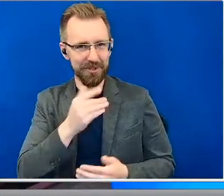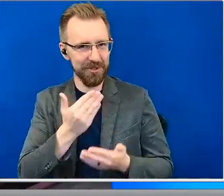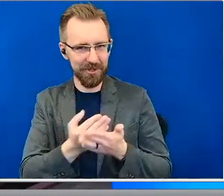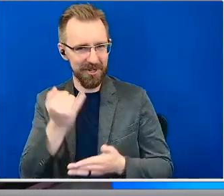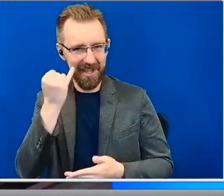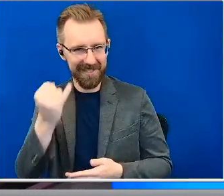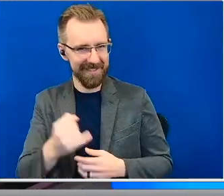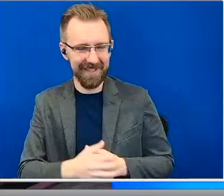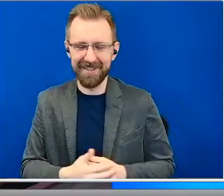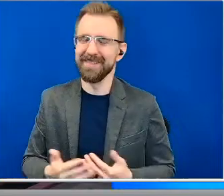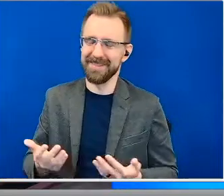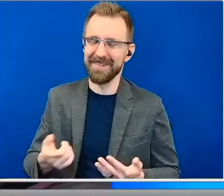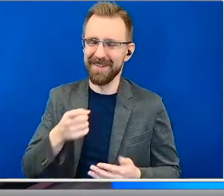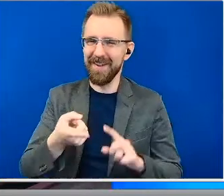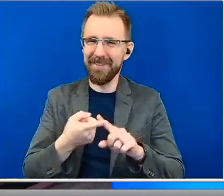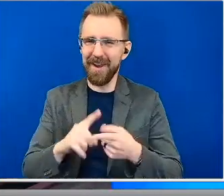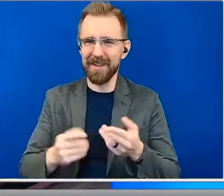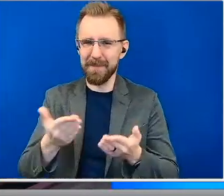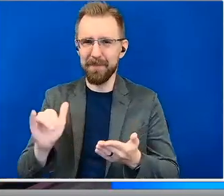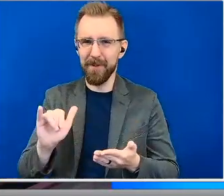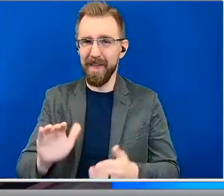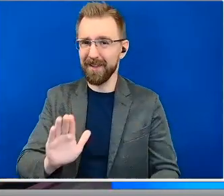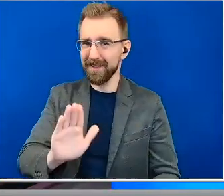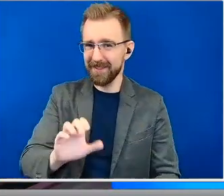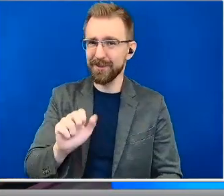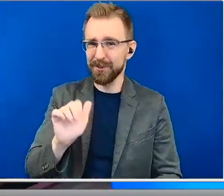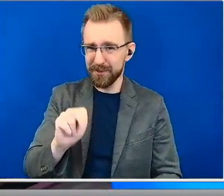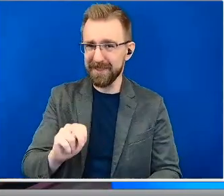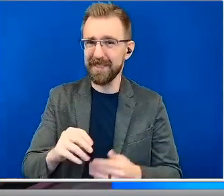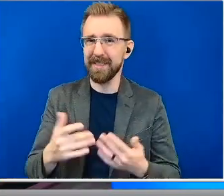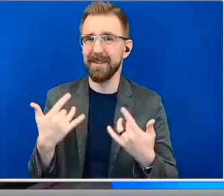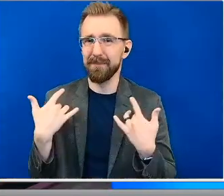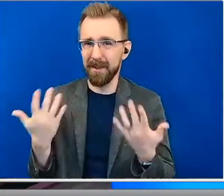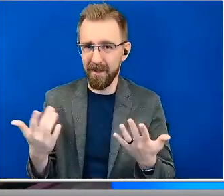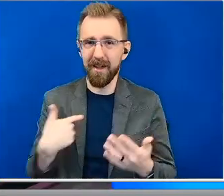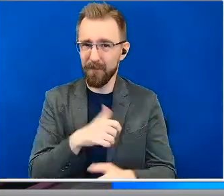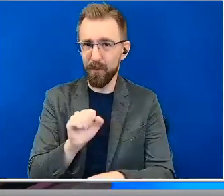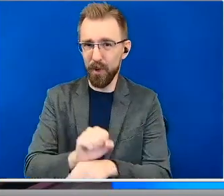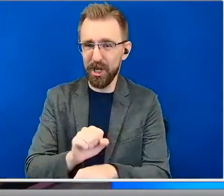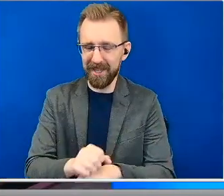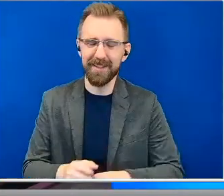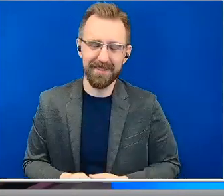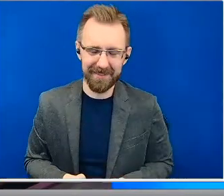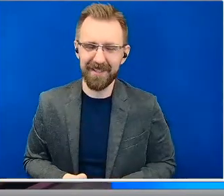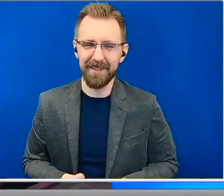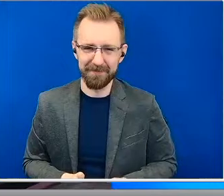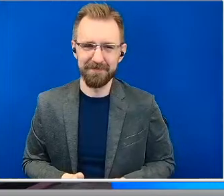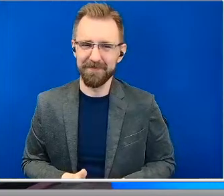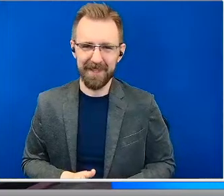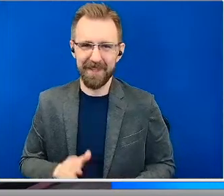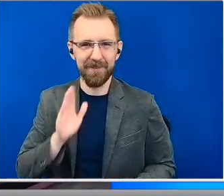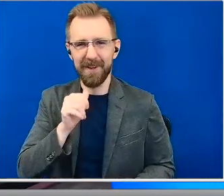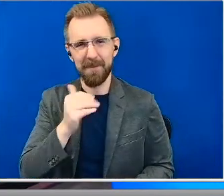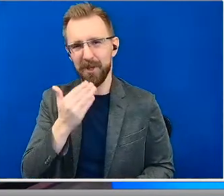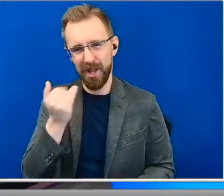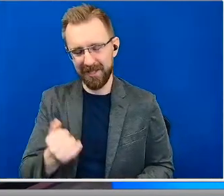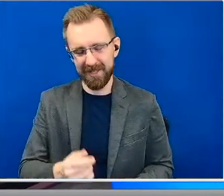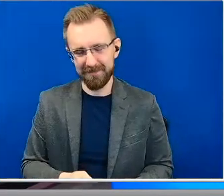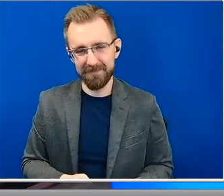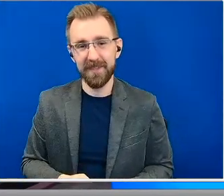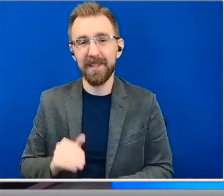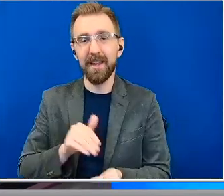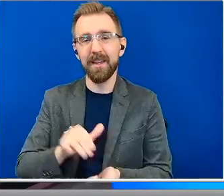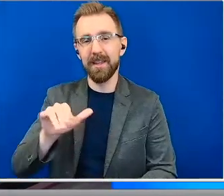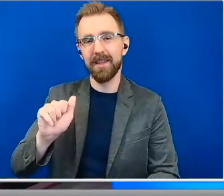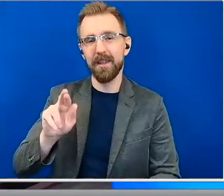friends might have been like, Susan, back up, we're working here. Right. Yeah, no, wouldn't be a good idea. Dr. Yarlagadda, before we get to the